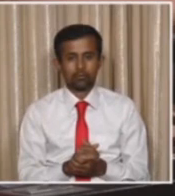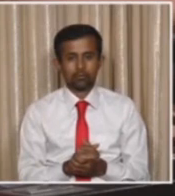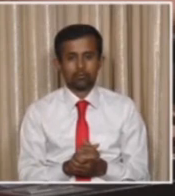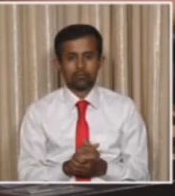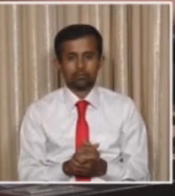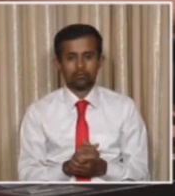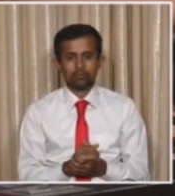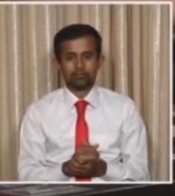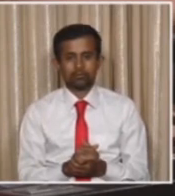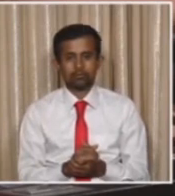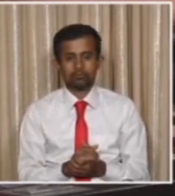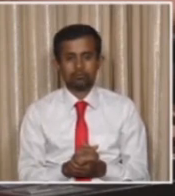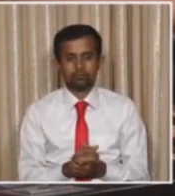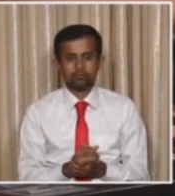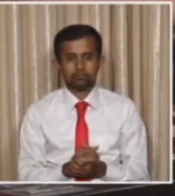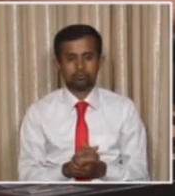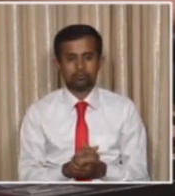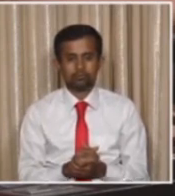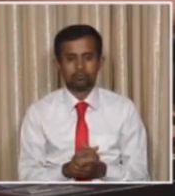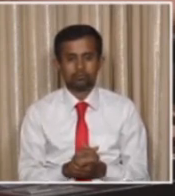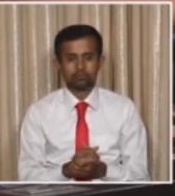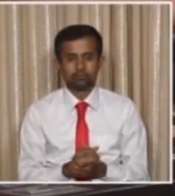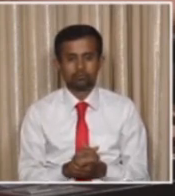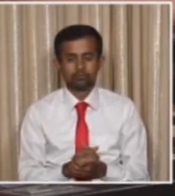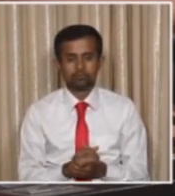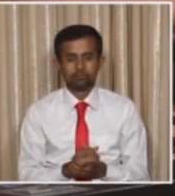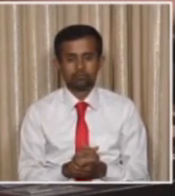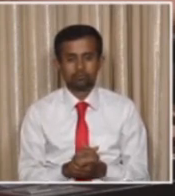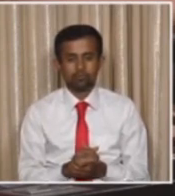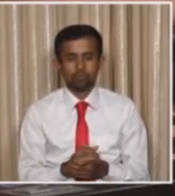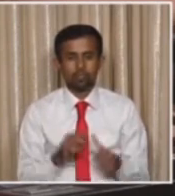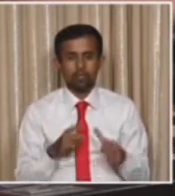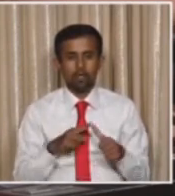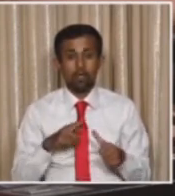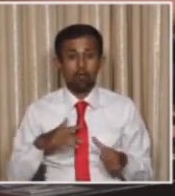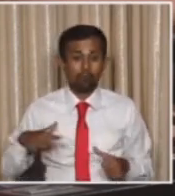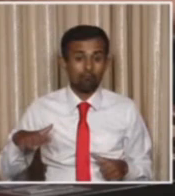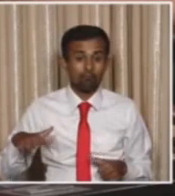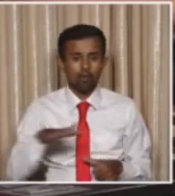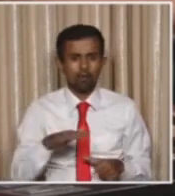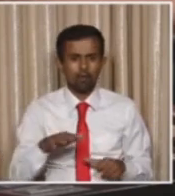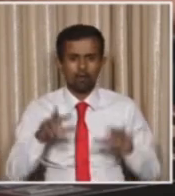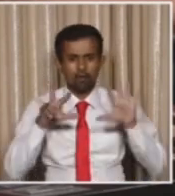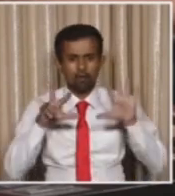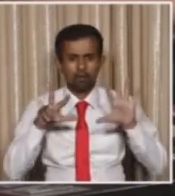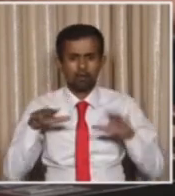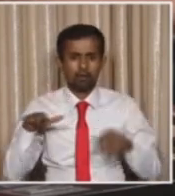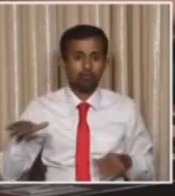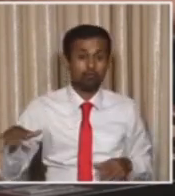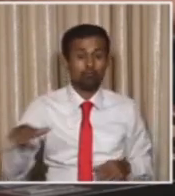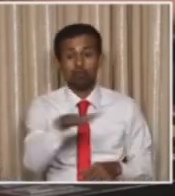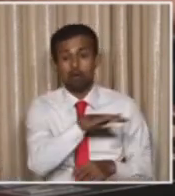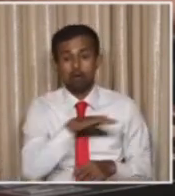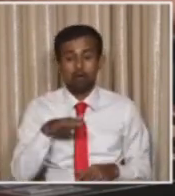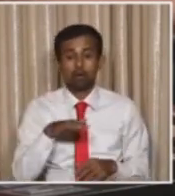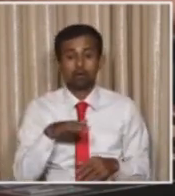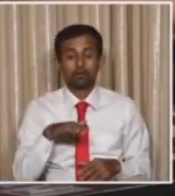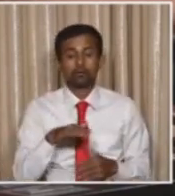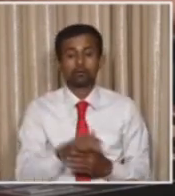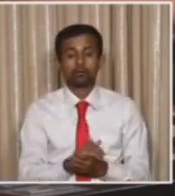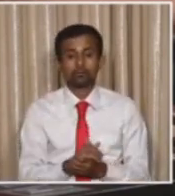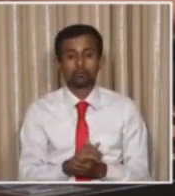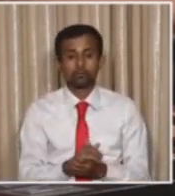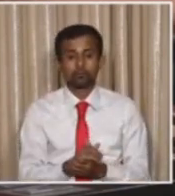acres to 8 acres of land. These are deed lands belonging to 15